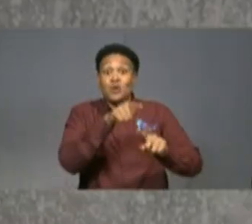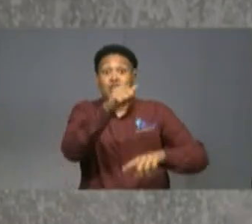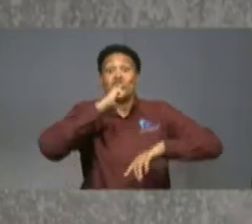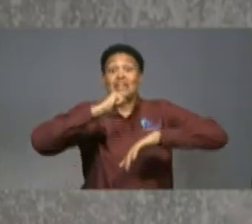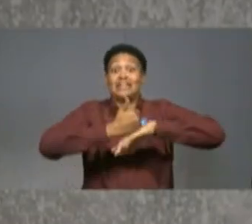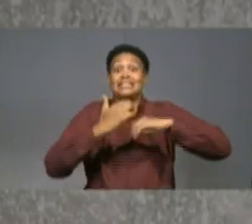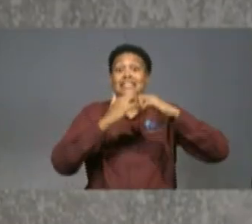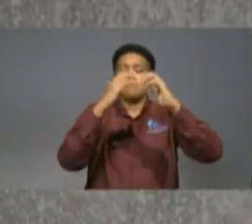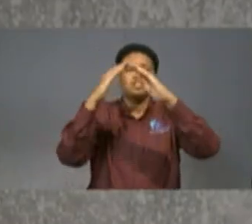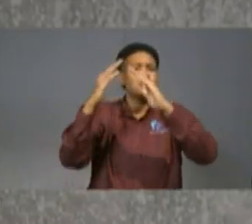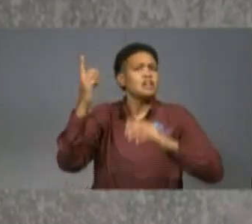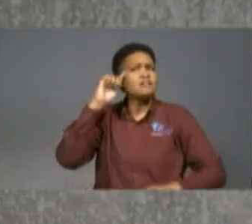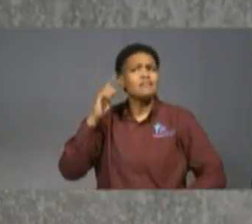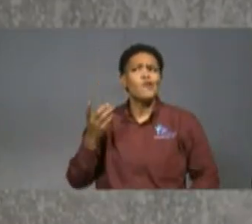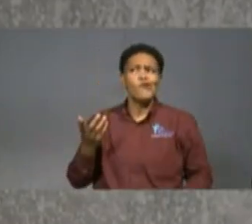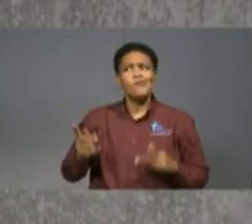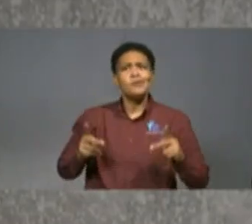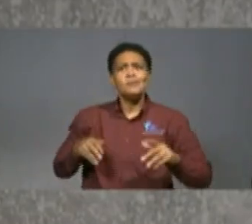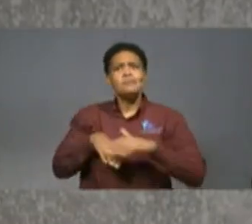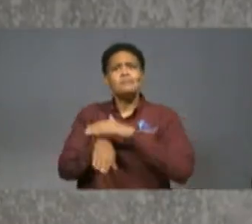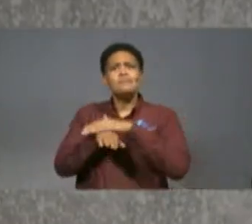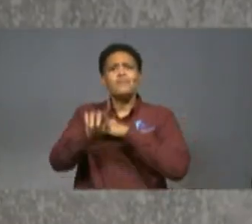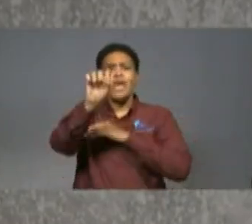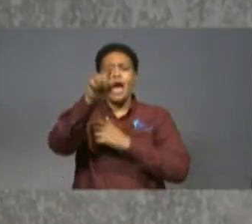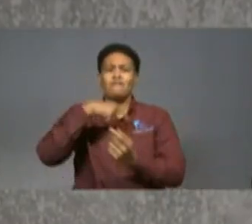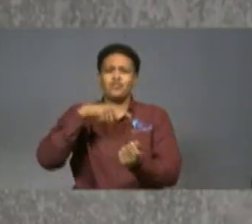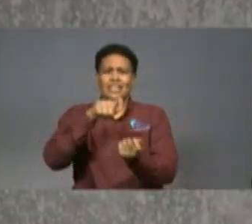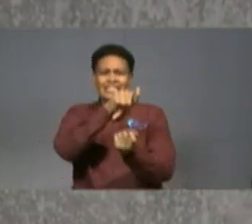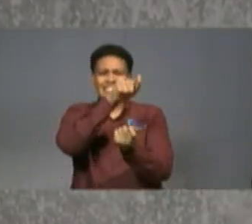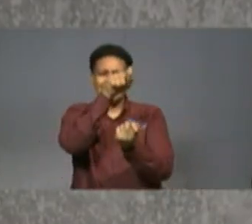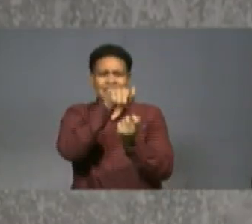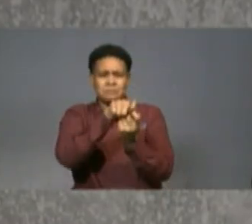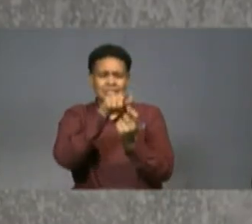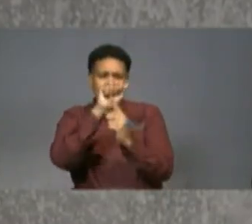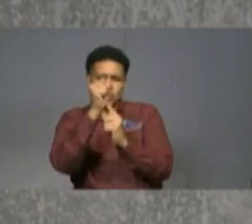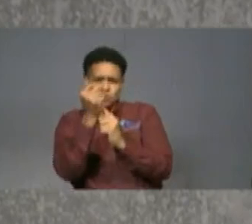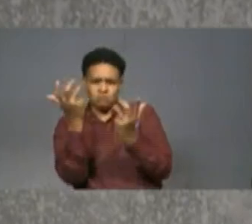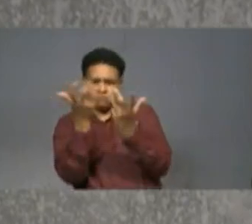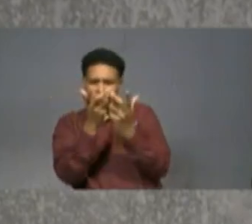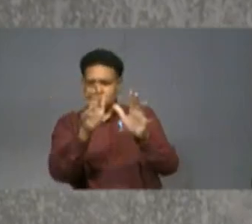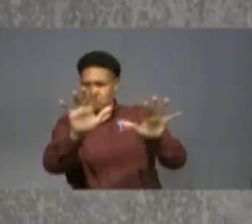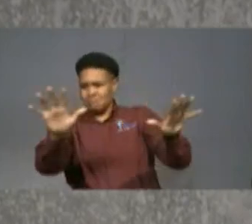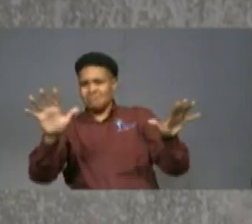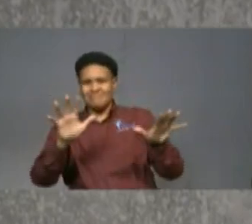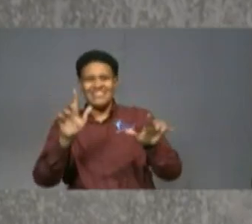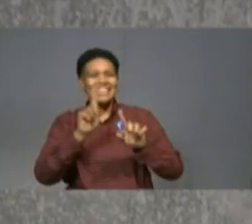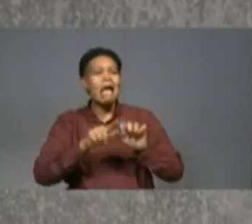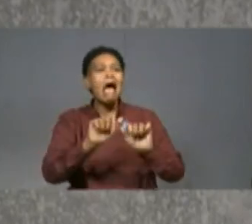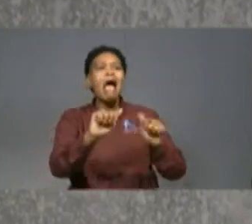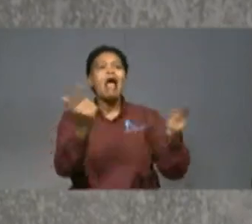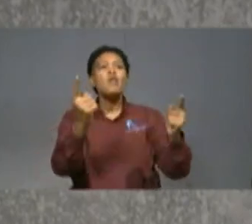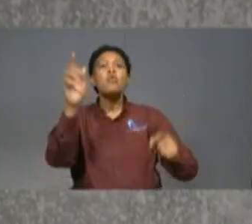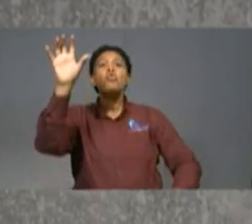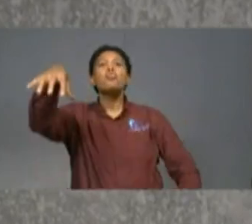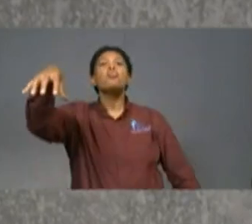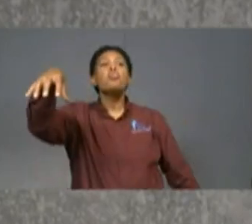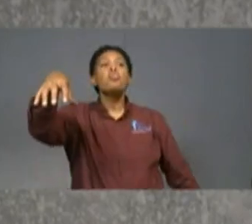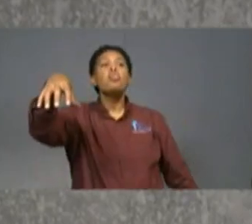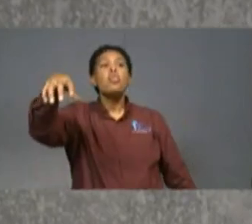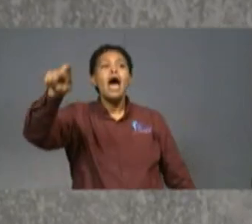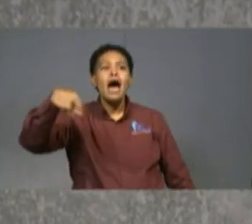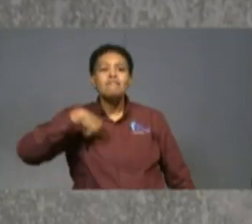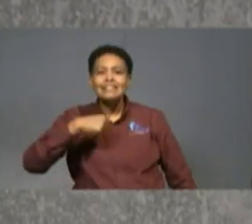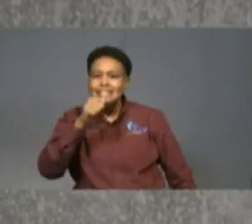establishing a shelter, it has to be in a particular set of circumstances. It can't be anywhere. They have to be in